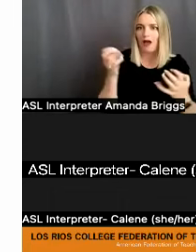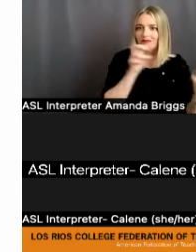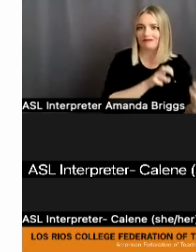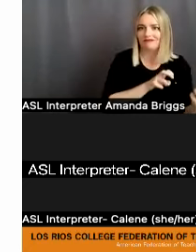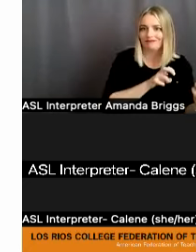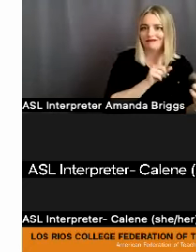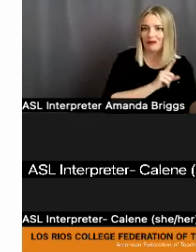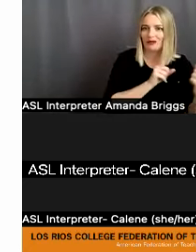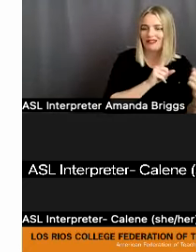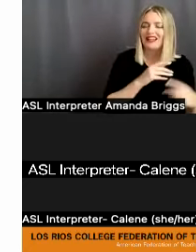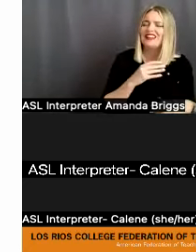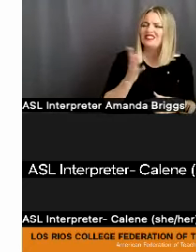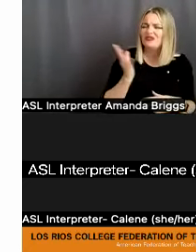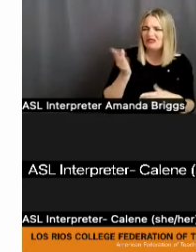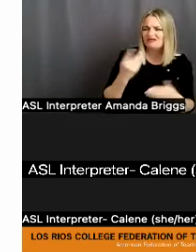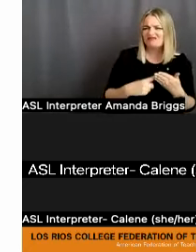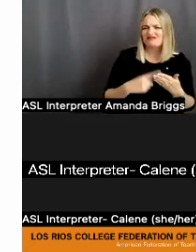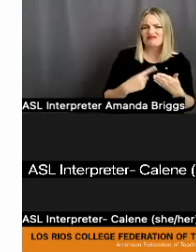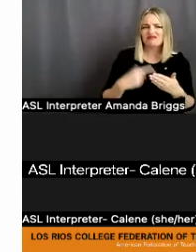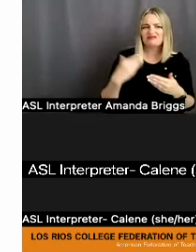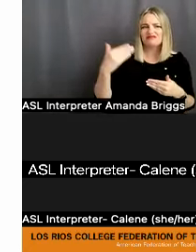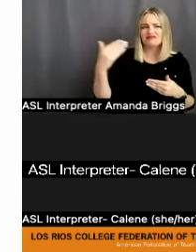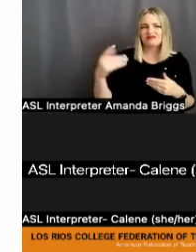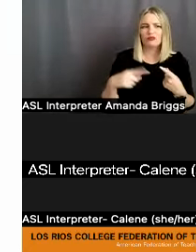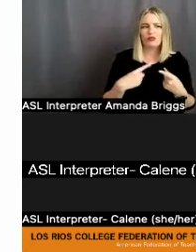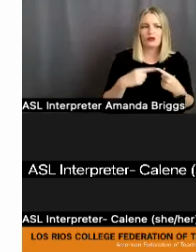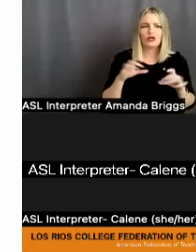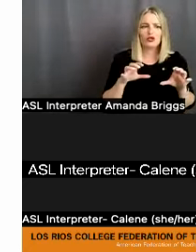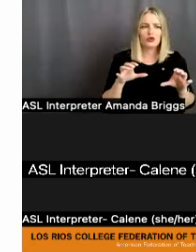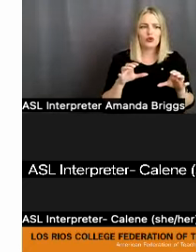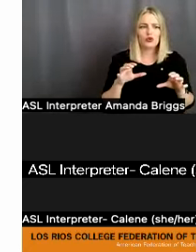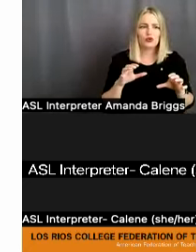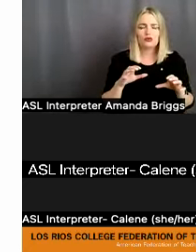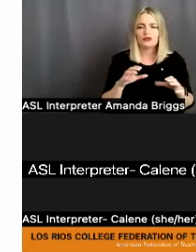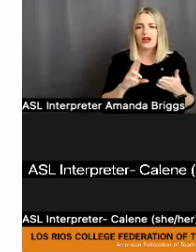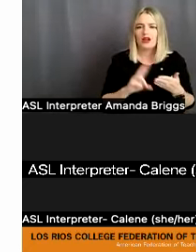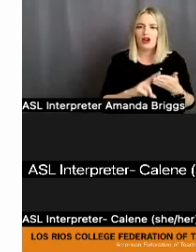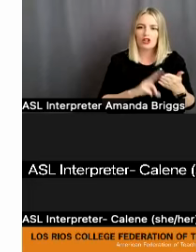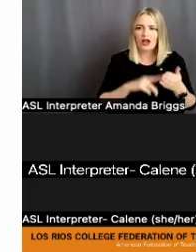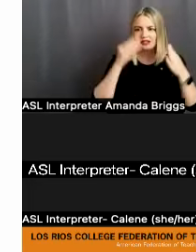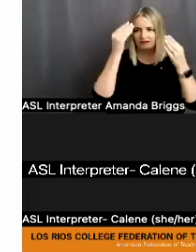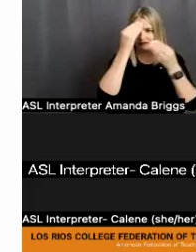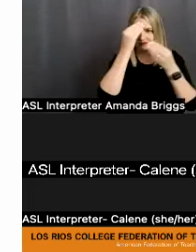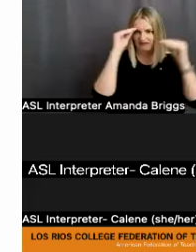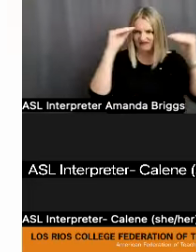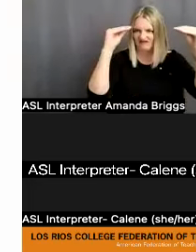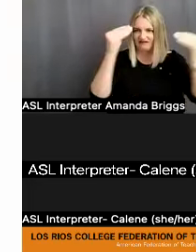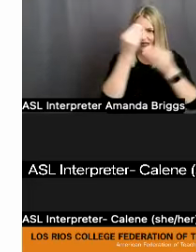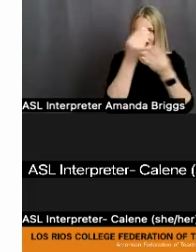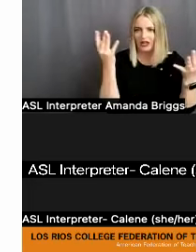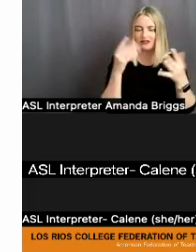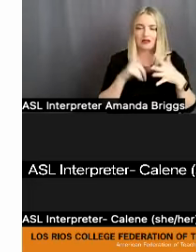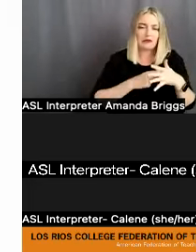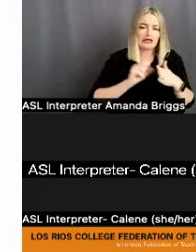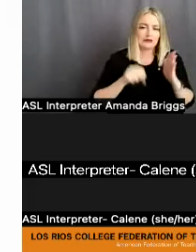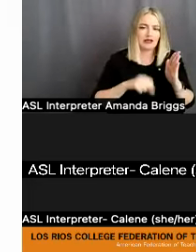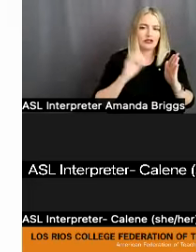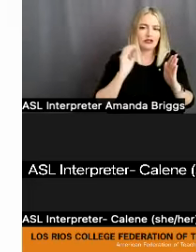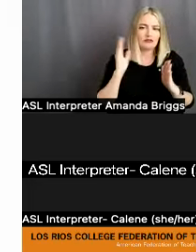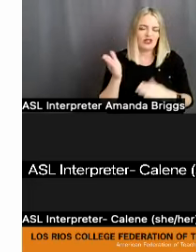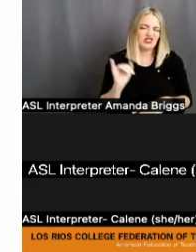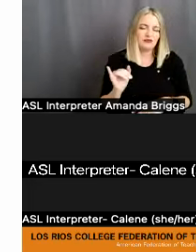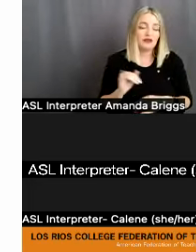we'll talk about as we do some of our contract education at the beginning of the semester. But we know that in certain